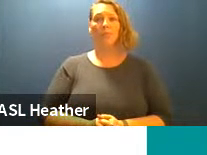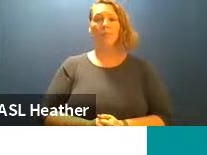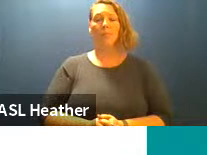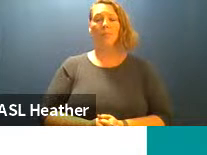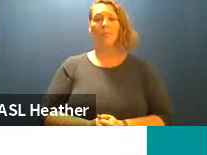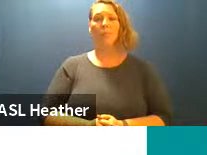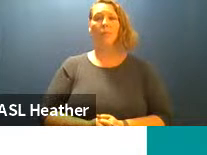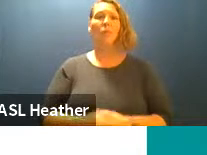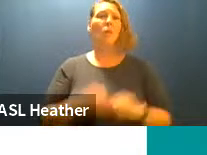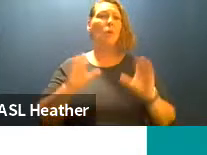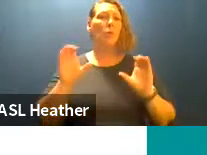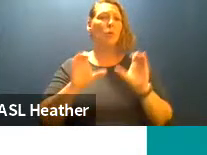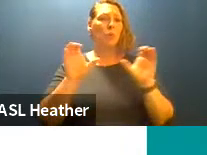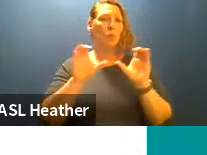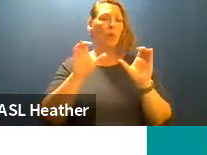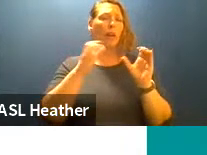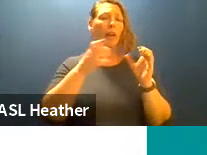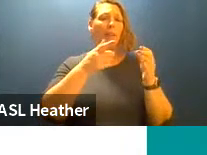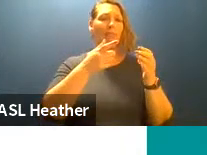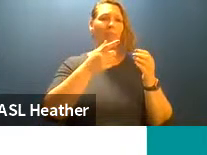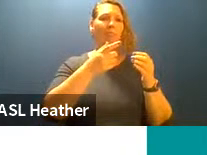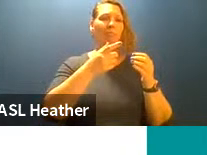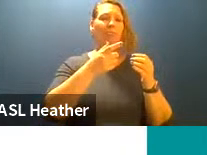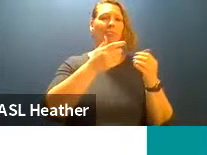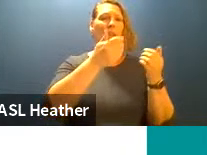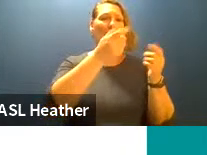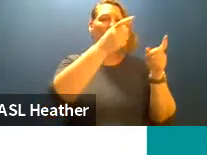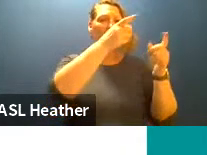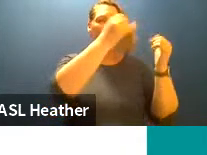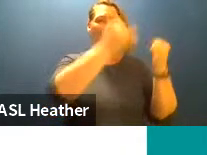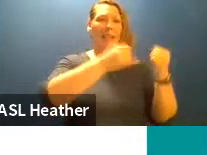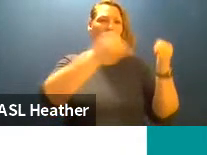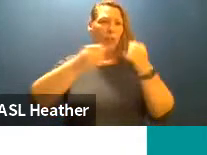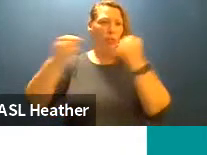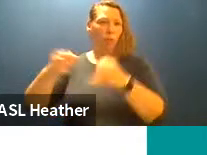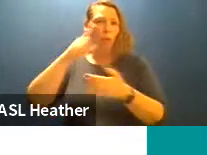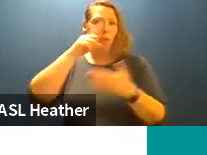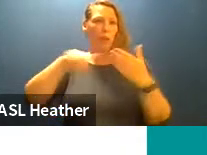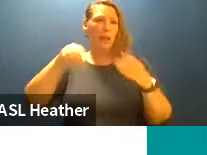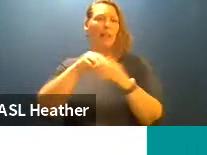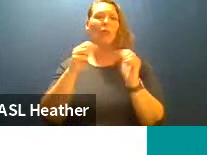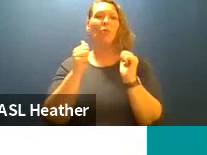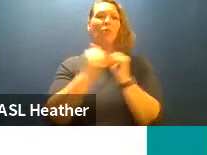we're doing individual check-ins with our community advisory group.